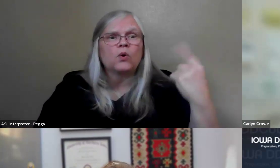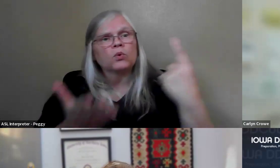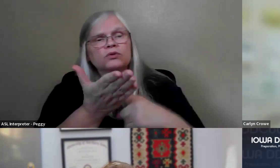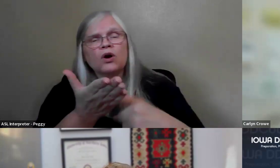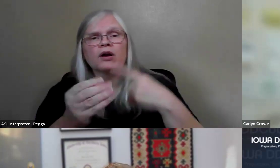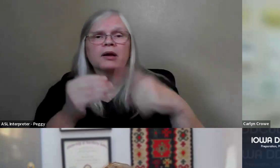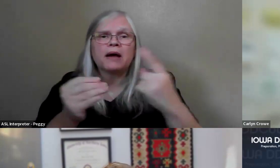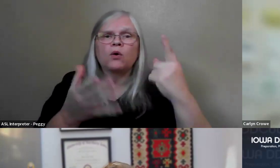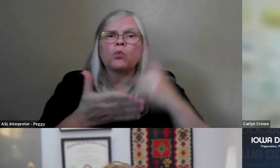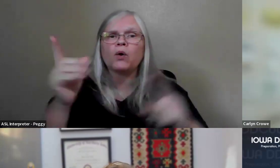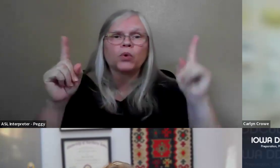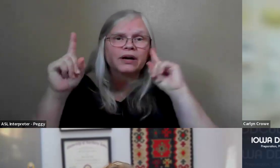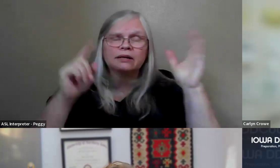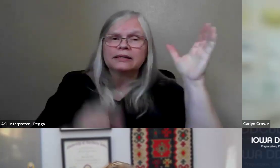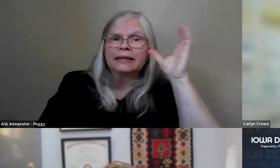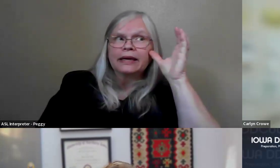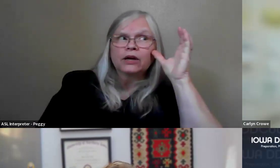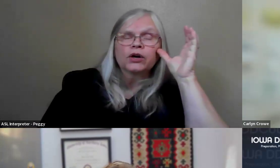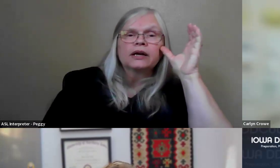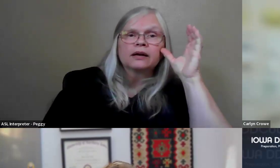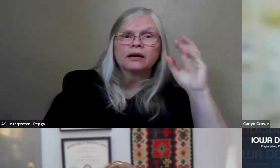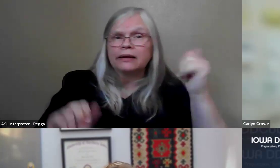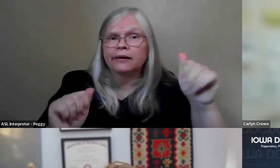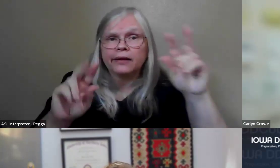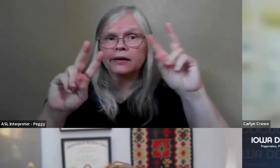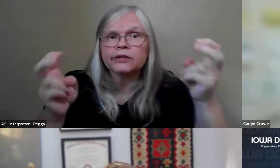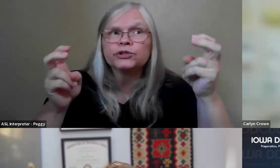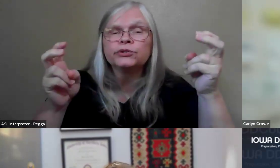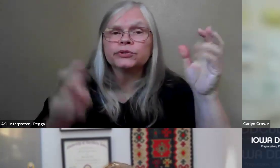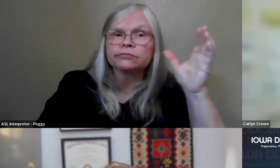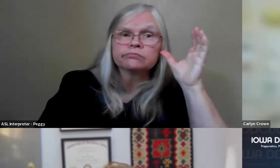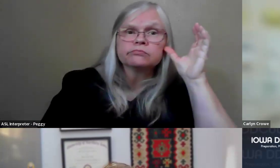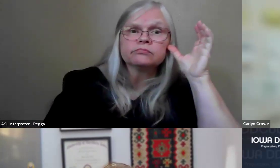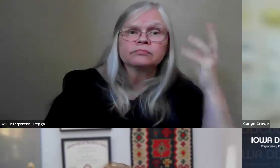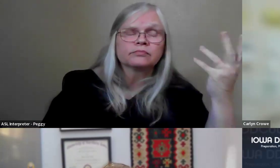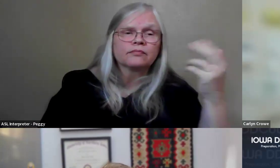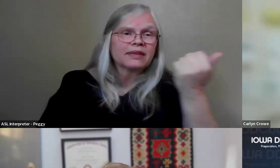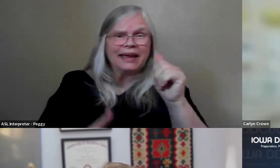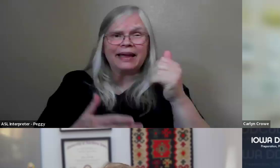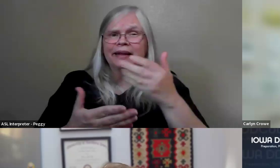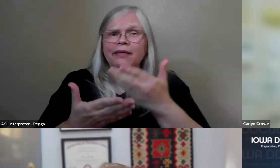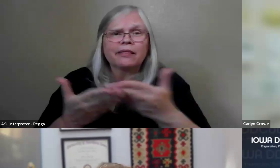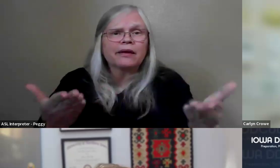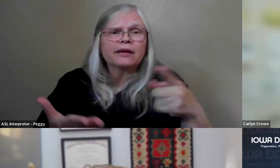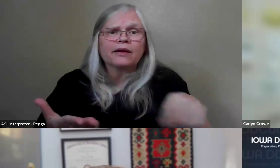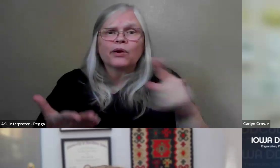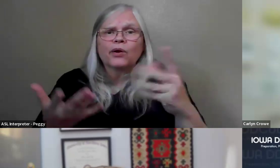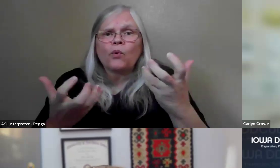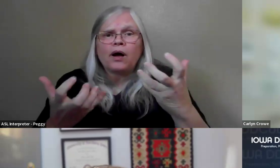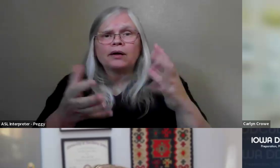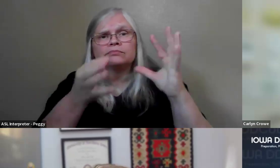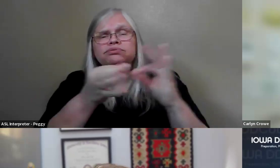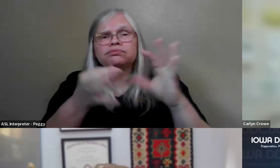about what we're hearing as issues, but if there are any things that you want to, we'll probably talk